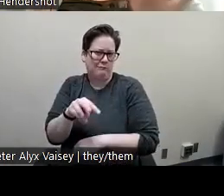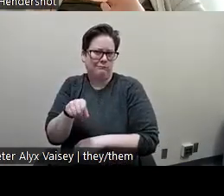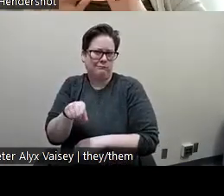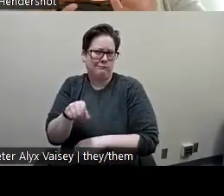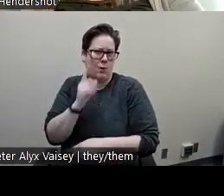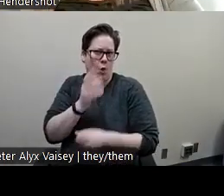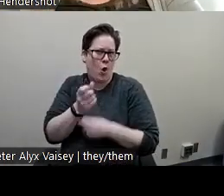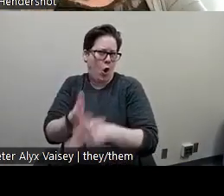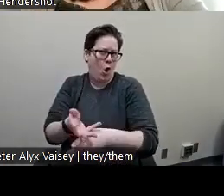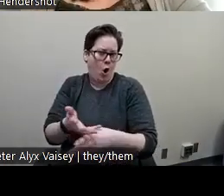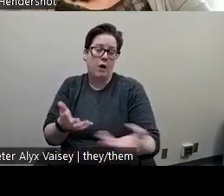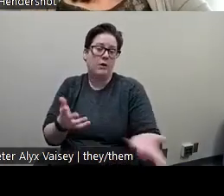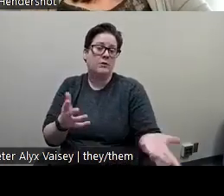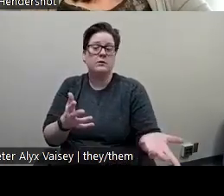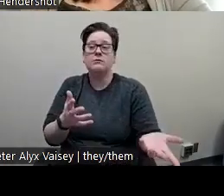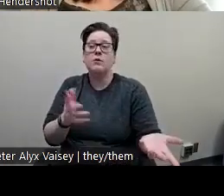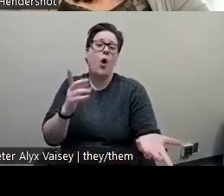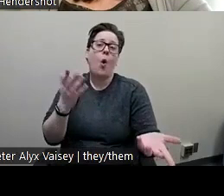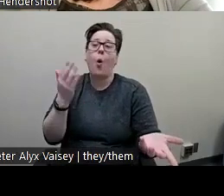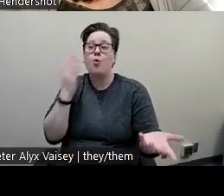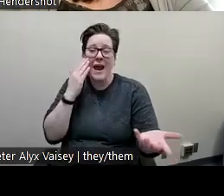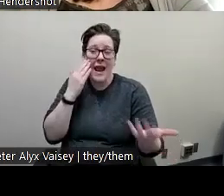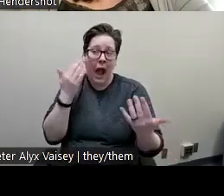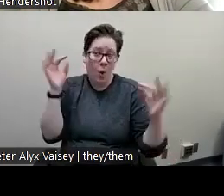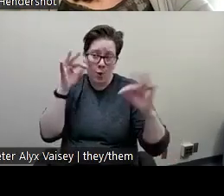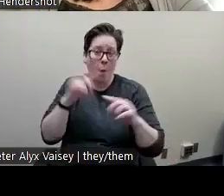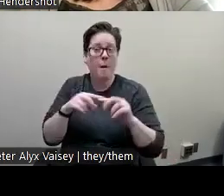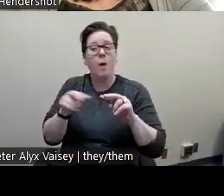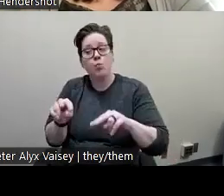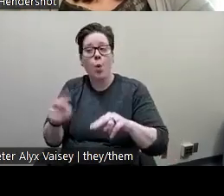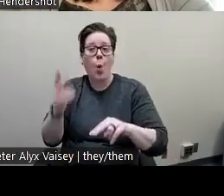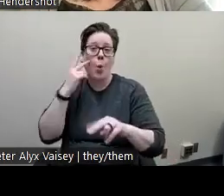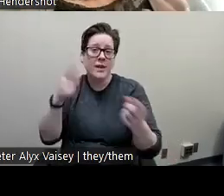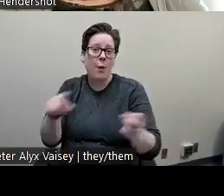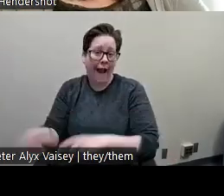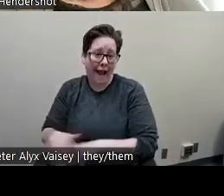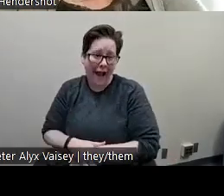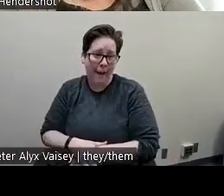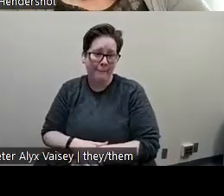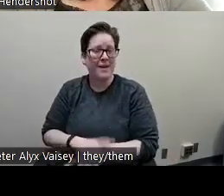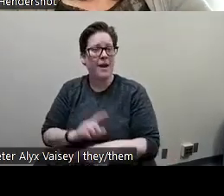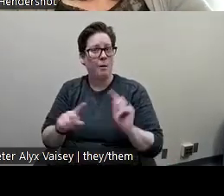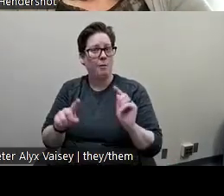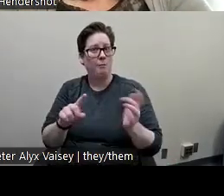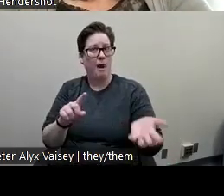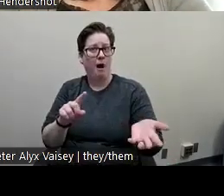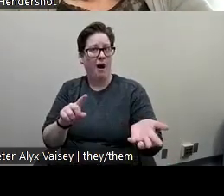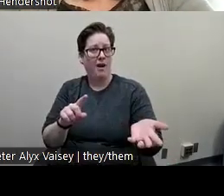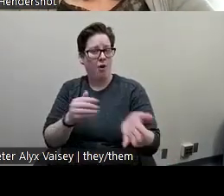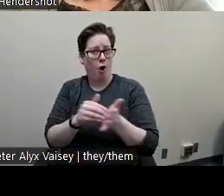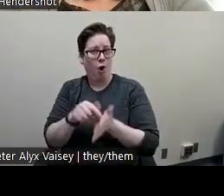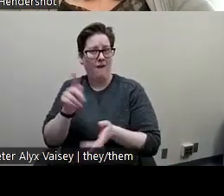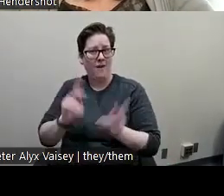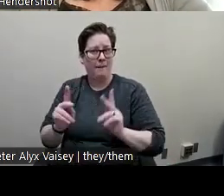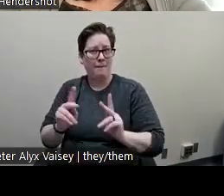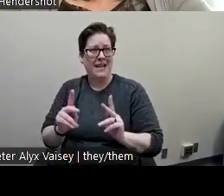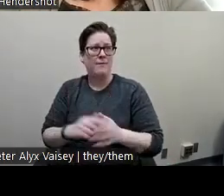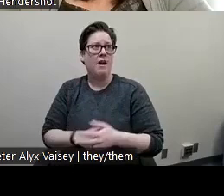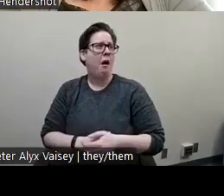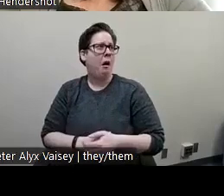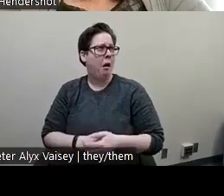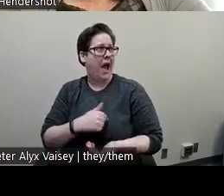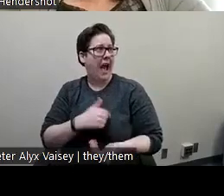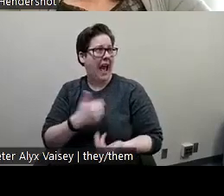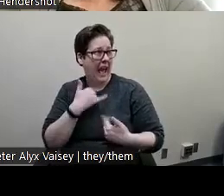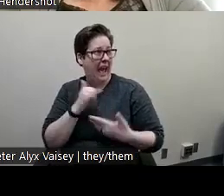lab is watching it. We'll let you know how that shakes out. But again, this is information that's kind of a question mark and leaves people going, well, what does it mean?